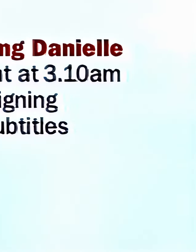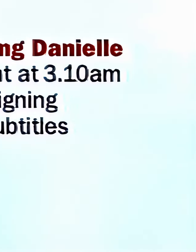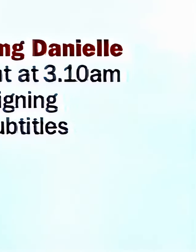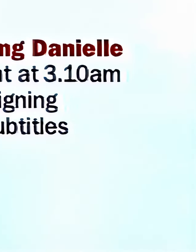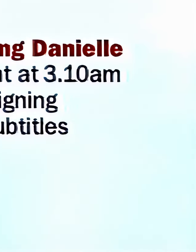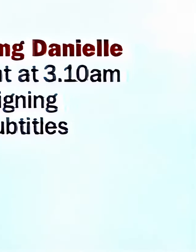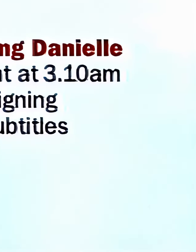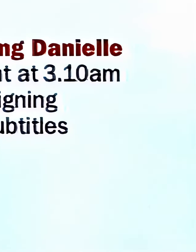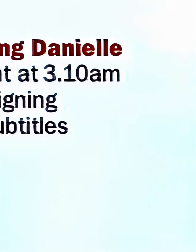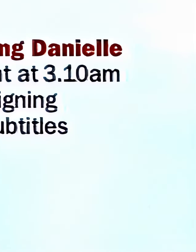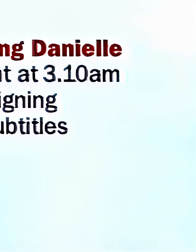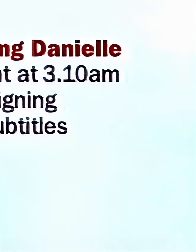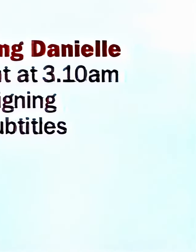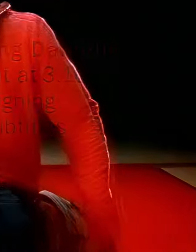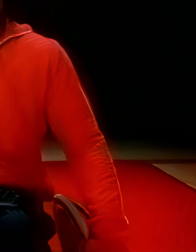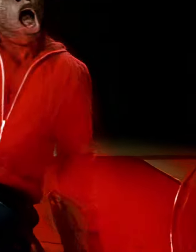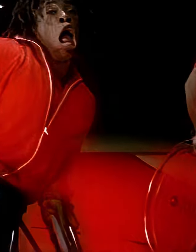in 40 minutes.